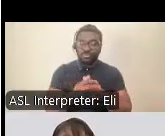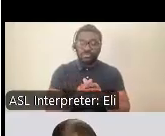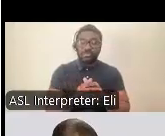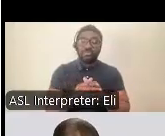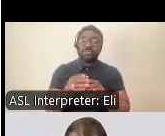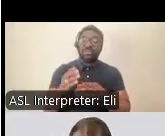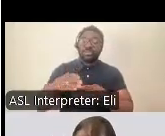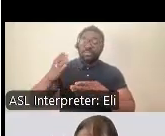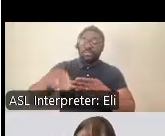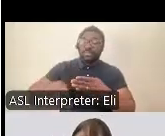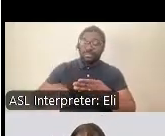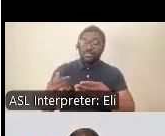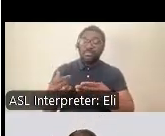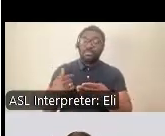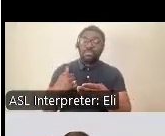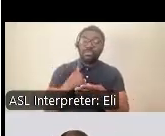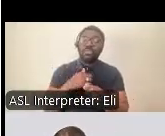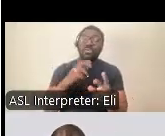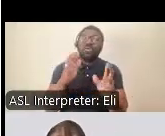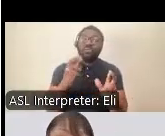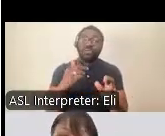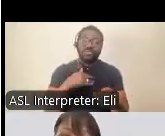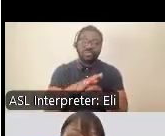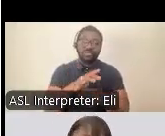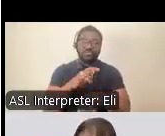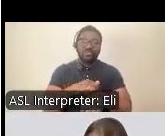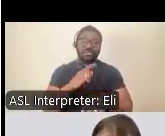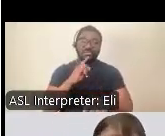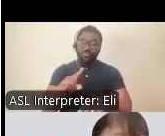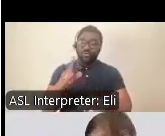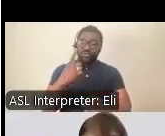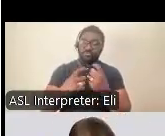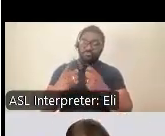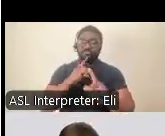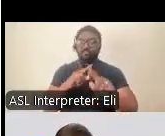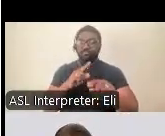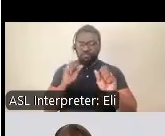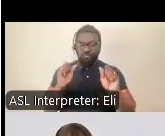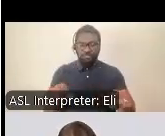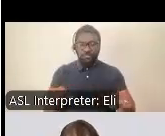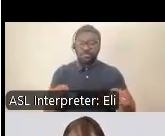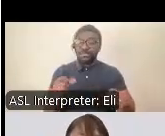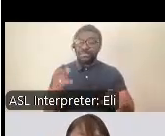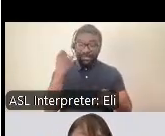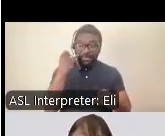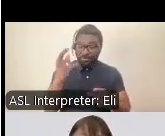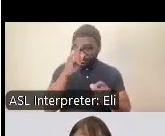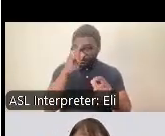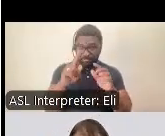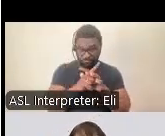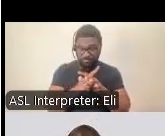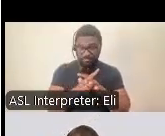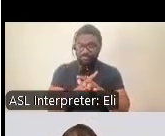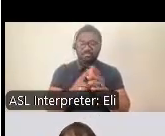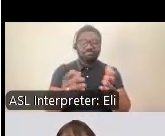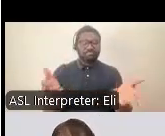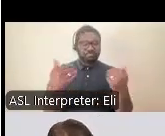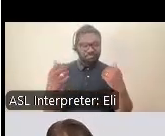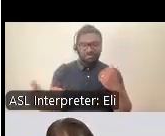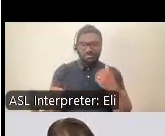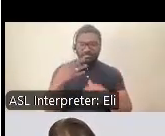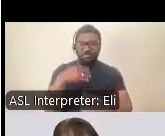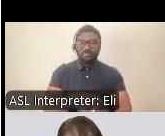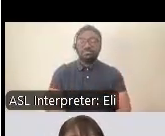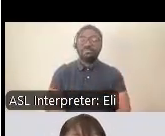end, hopefully, for a question and answer period. But please, anytime you think of a question, please add it to that box. If you have a